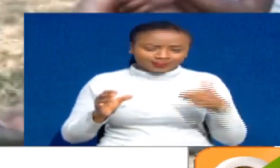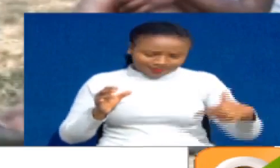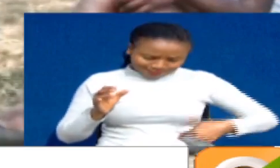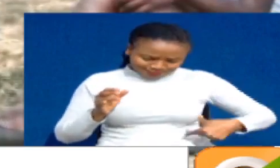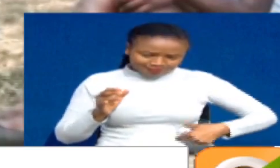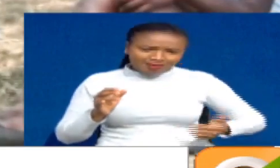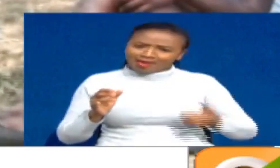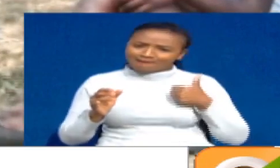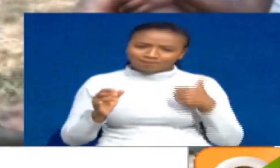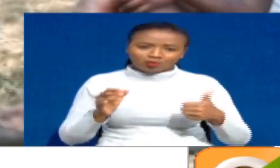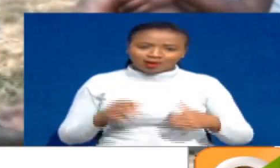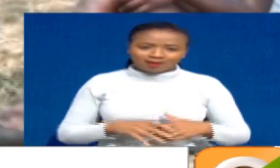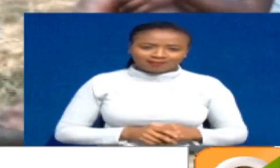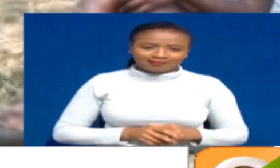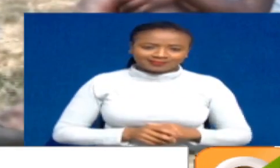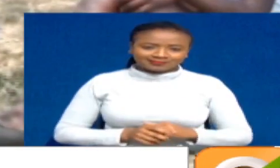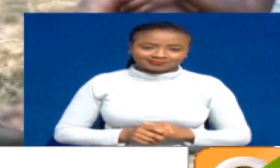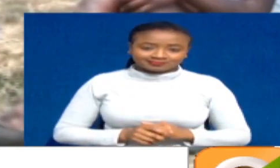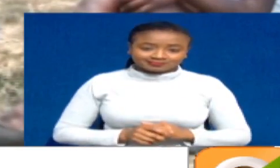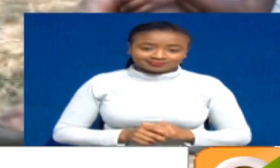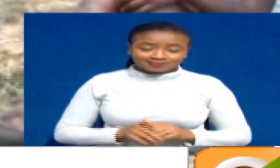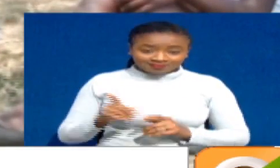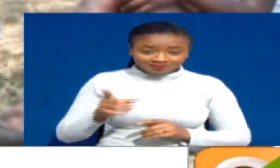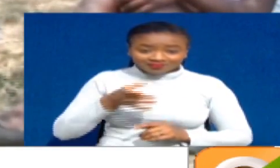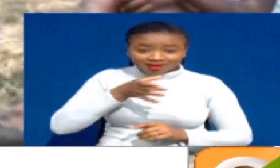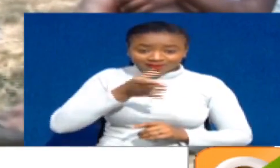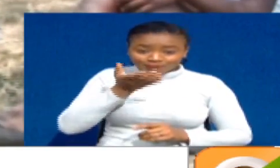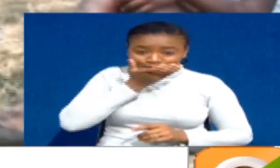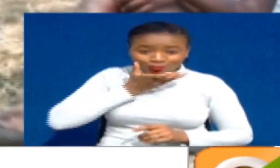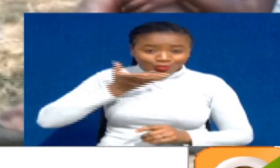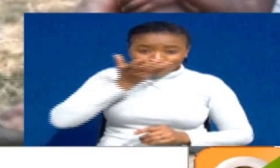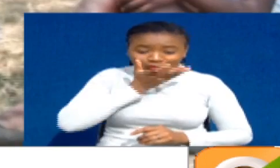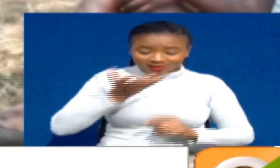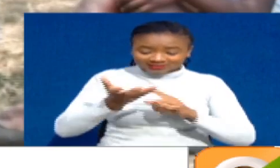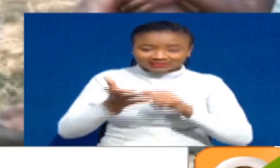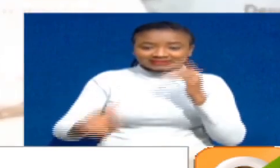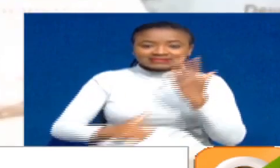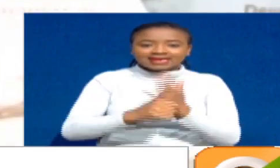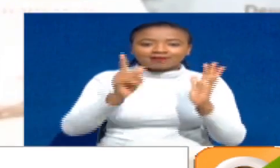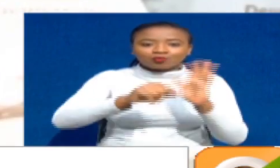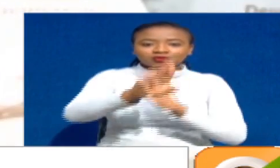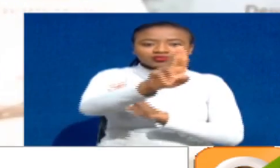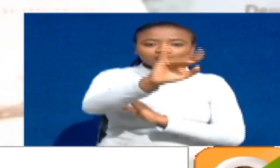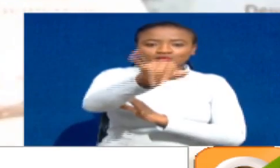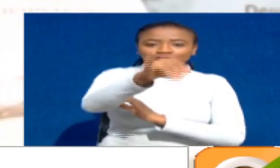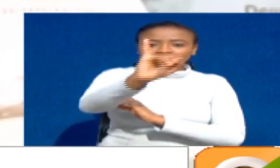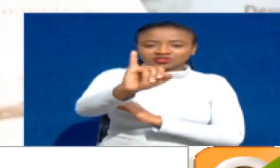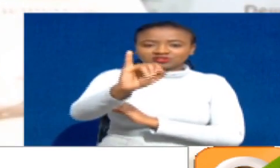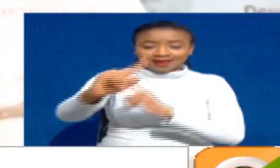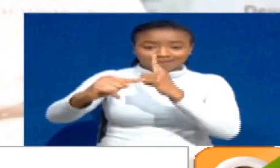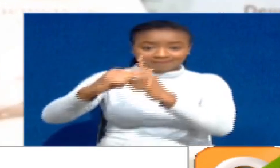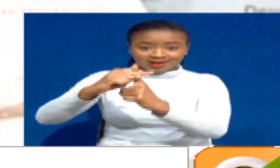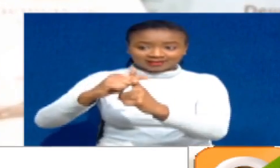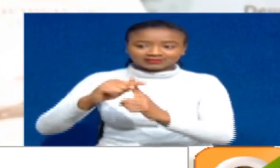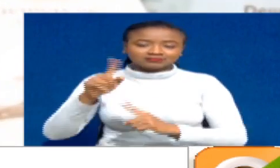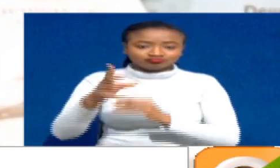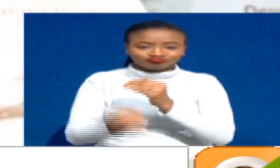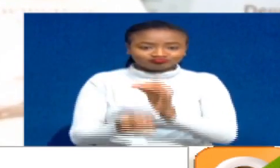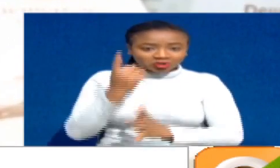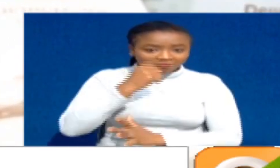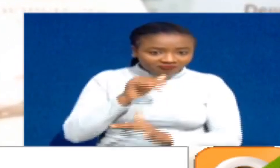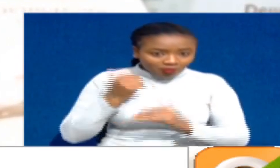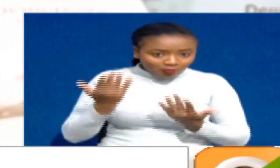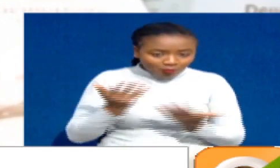their mid-morning treat. This porridge, brand named Uji Plus, is an innovation by the Kenya Medical and